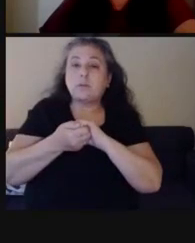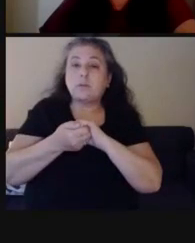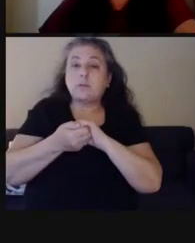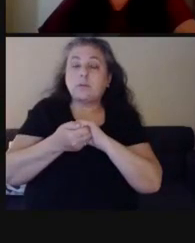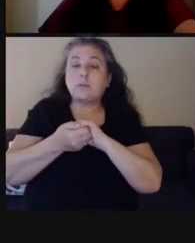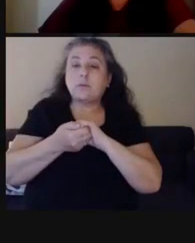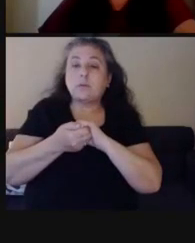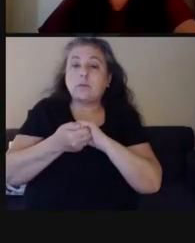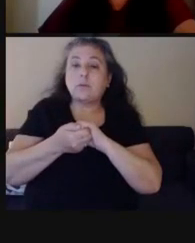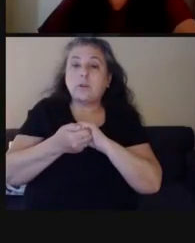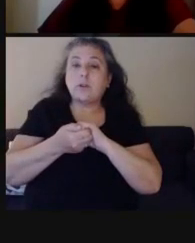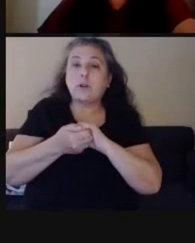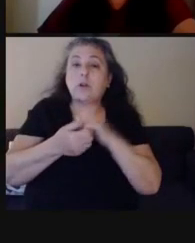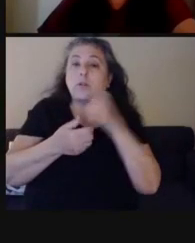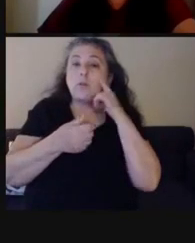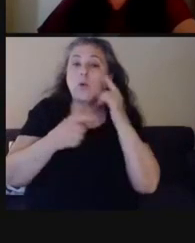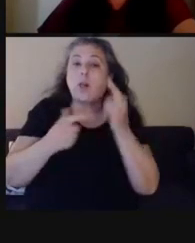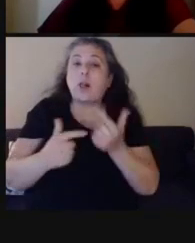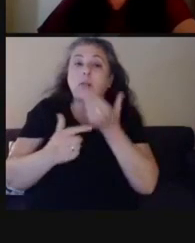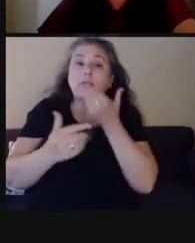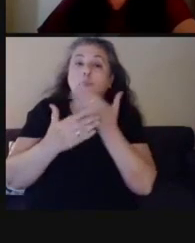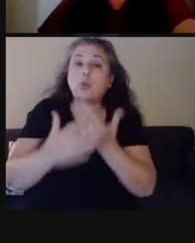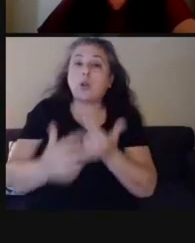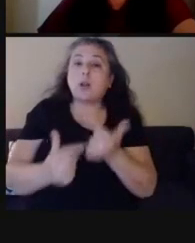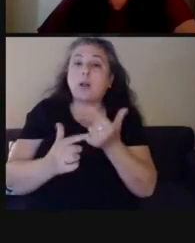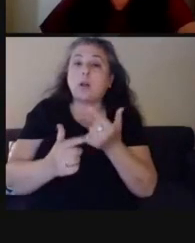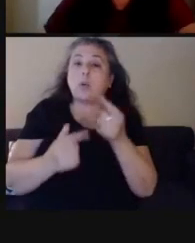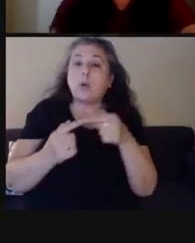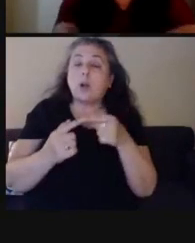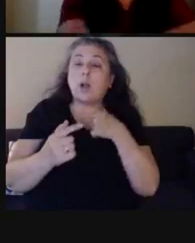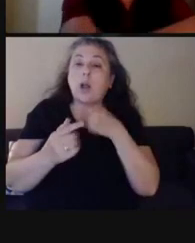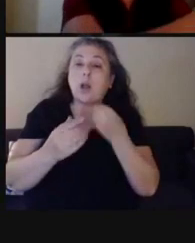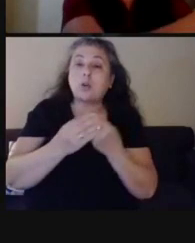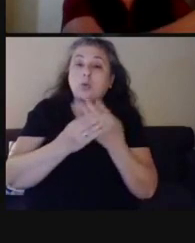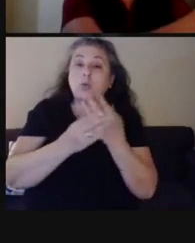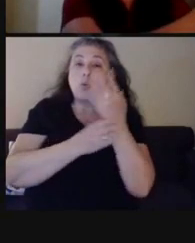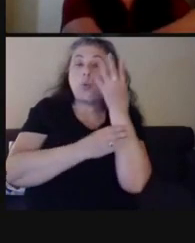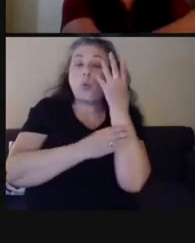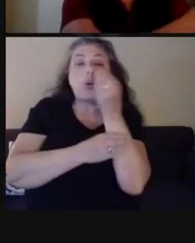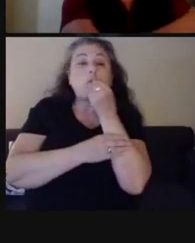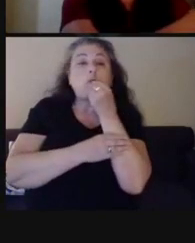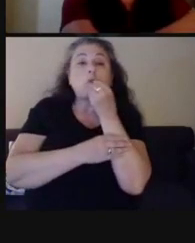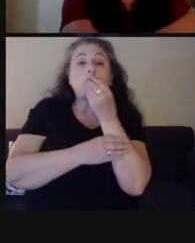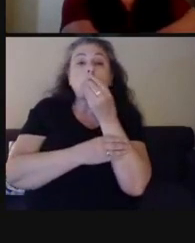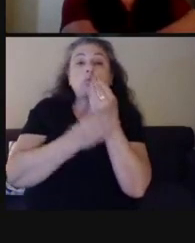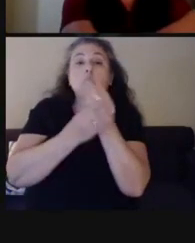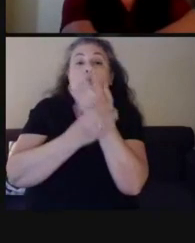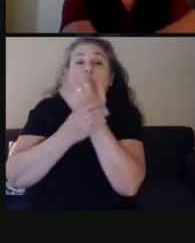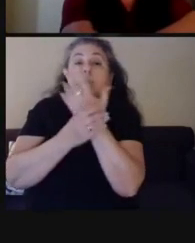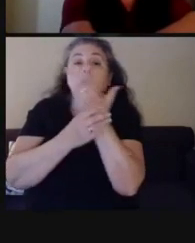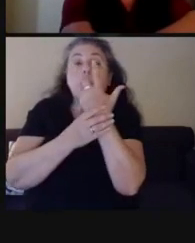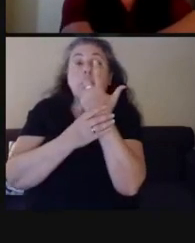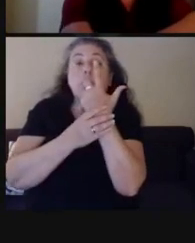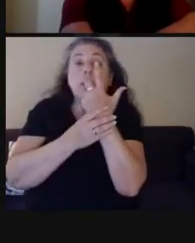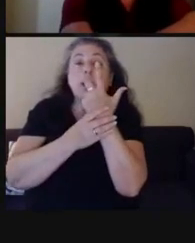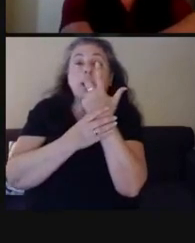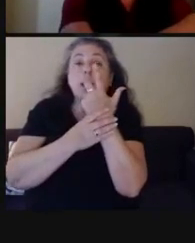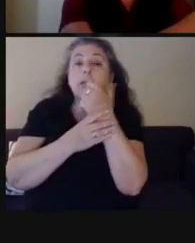to live a good life. And so when I grow my food crops, I grow in a three sister